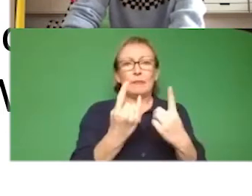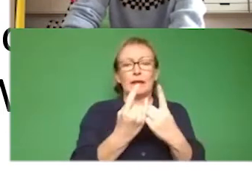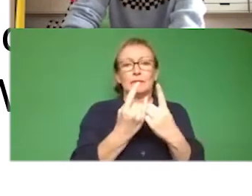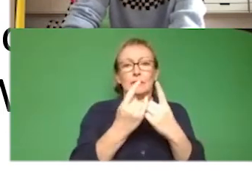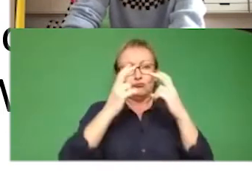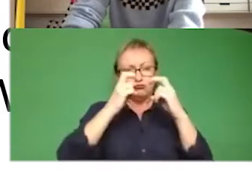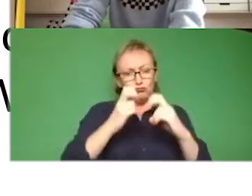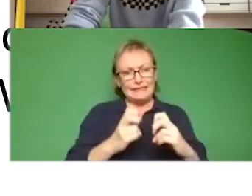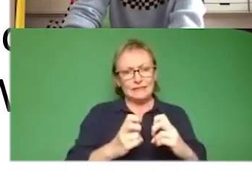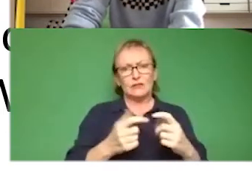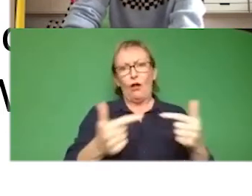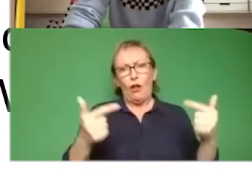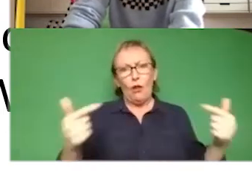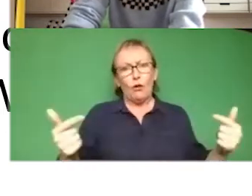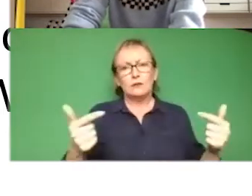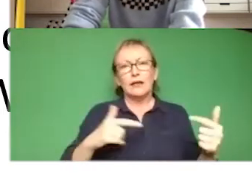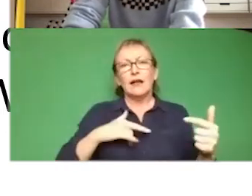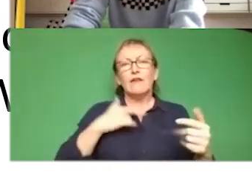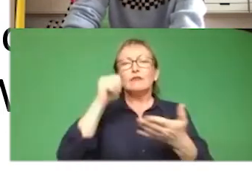It will feel right at the time,